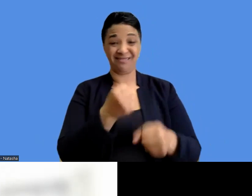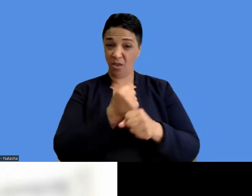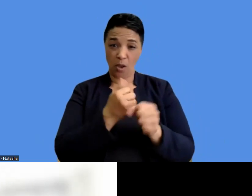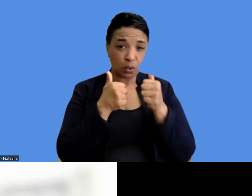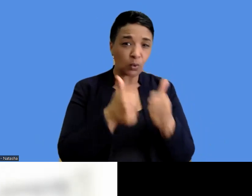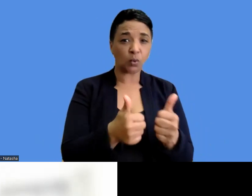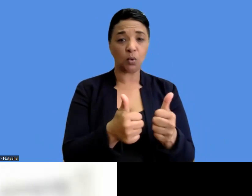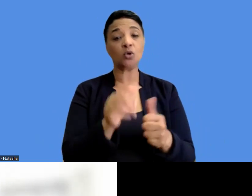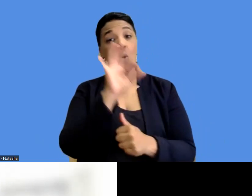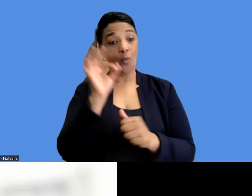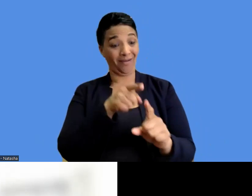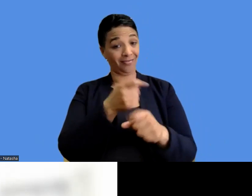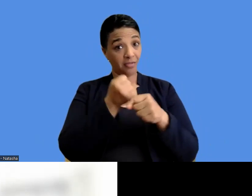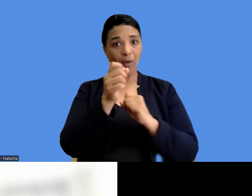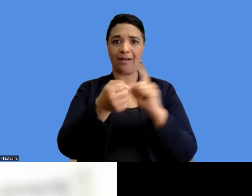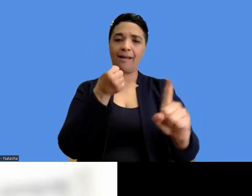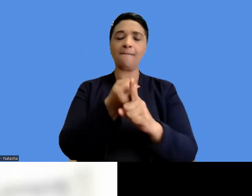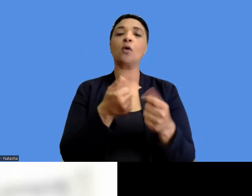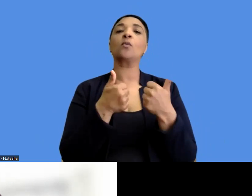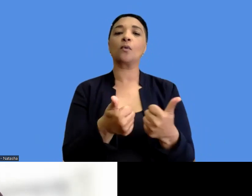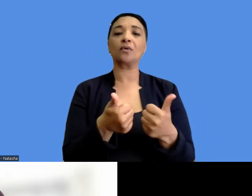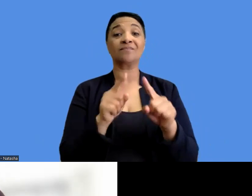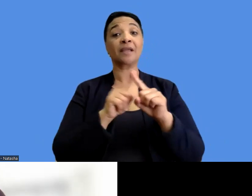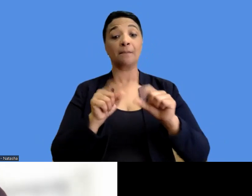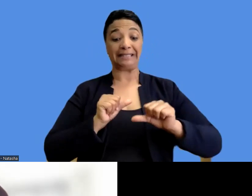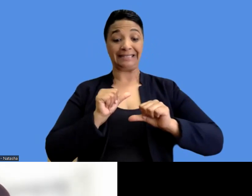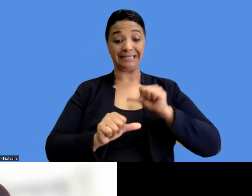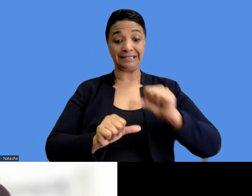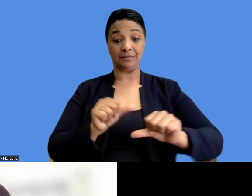has great impact, but again, it is not systematic.